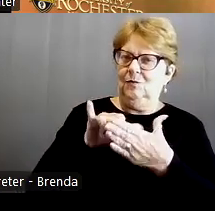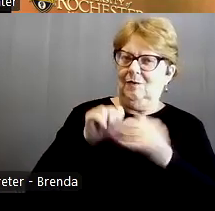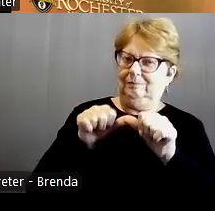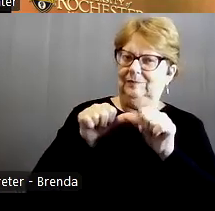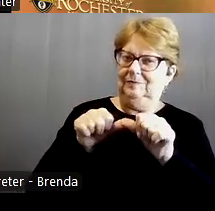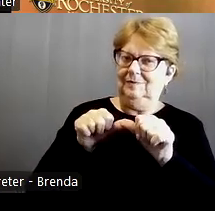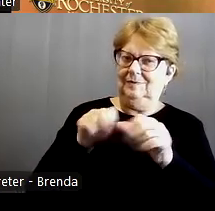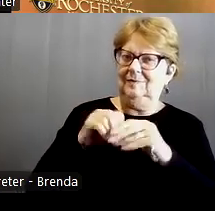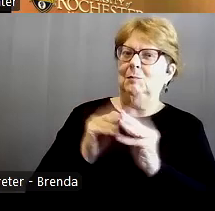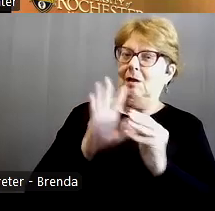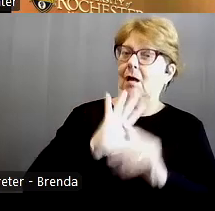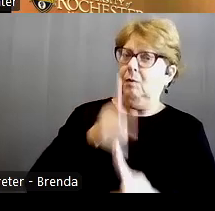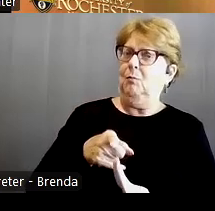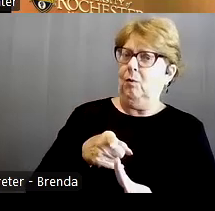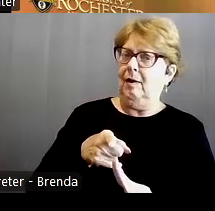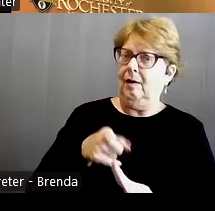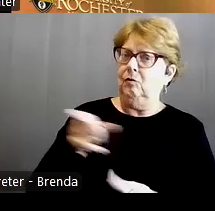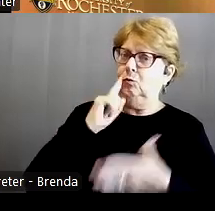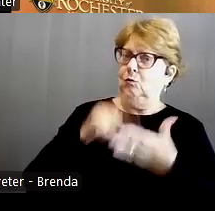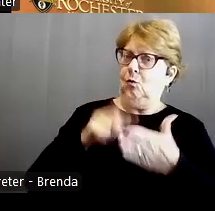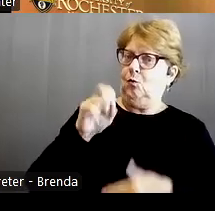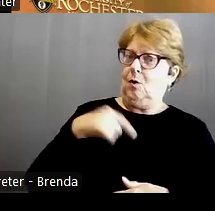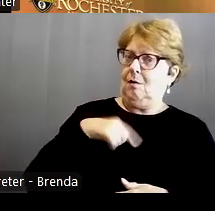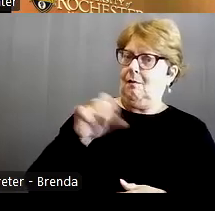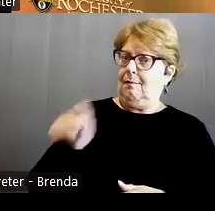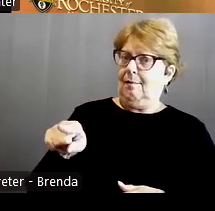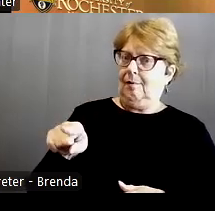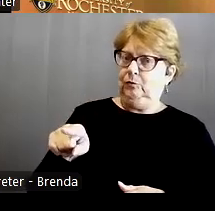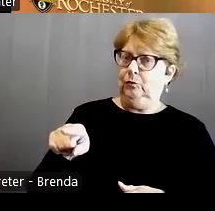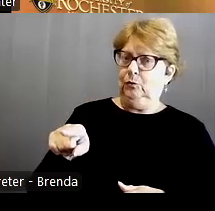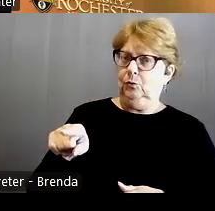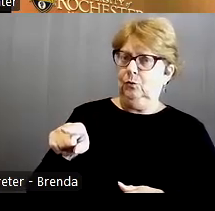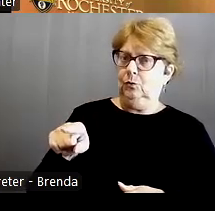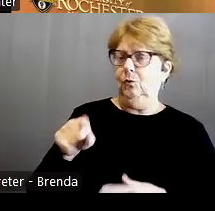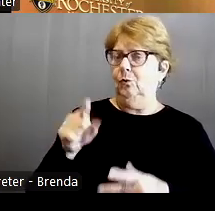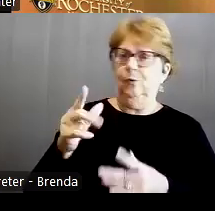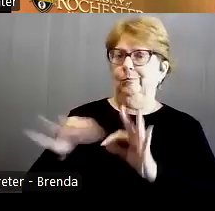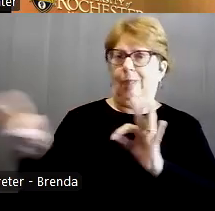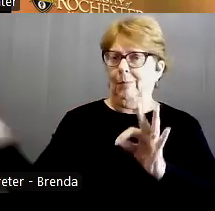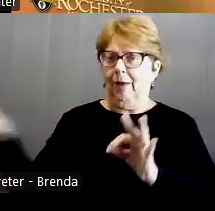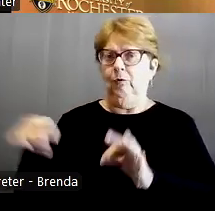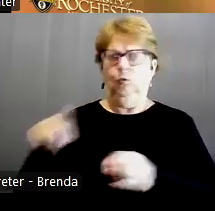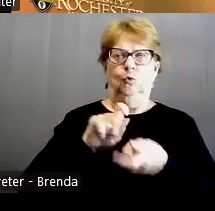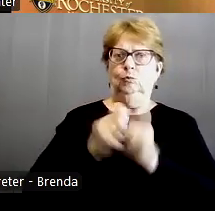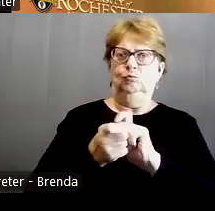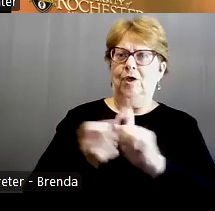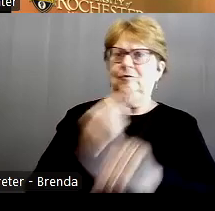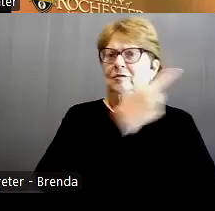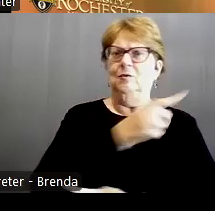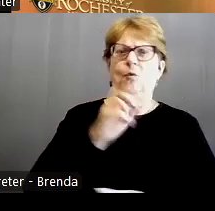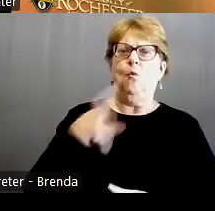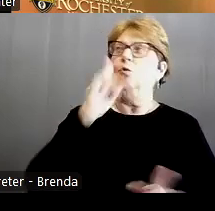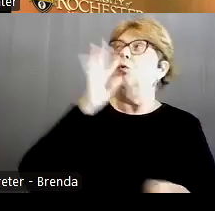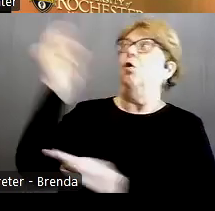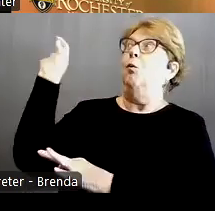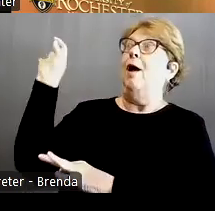meeting, I'll point out, do you notice that whenever I ask you, blah, blah, blah, you change the subject, or you look away, or